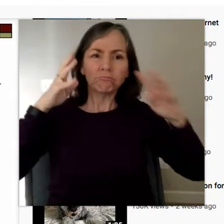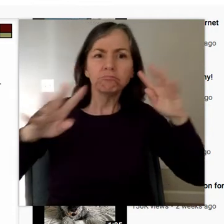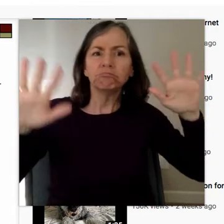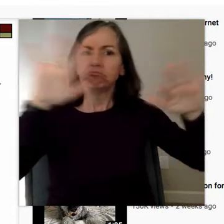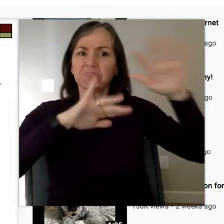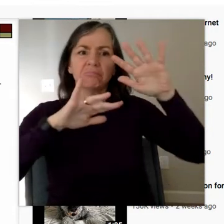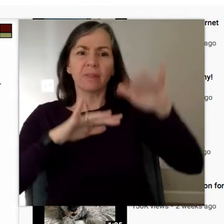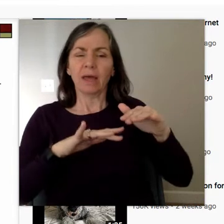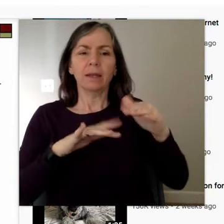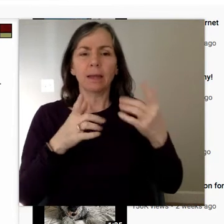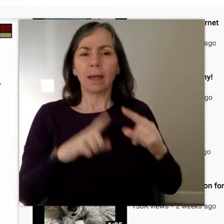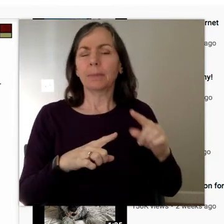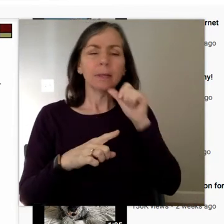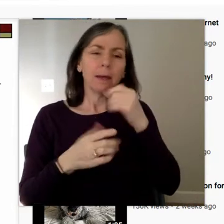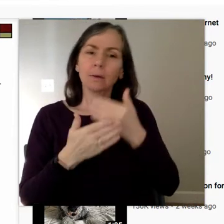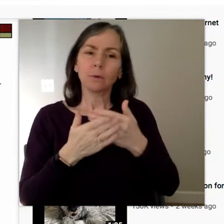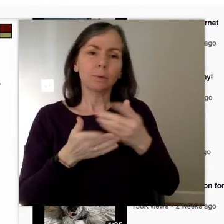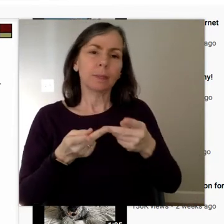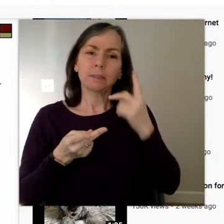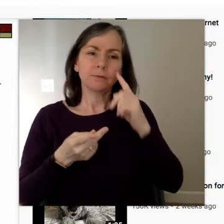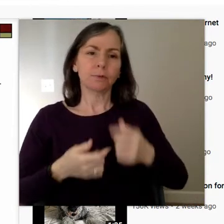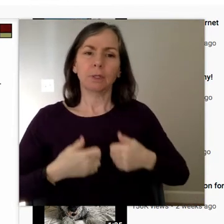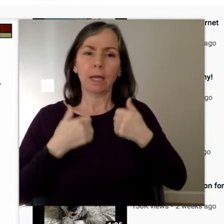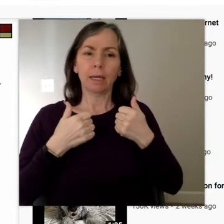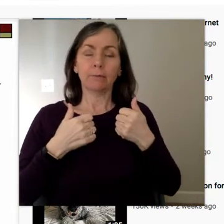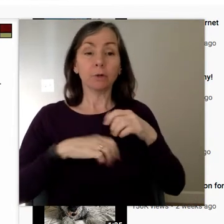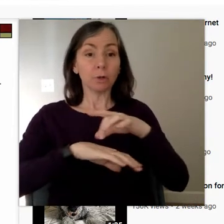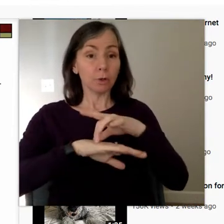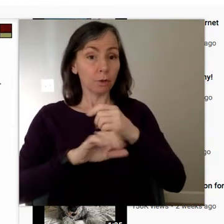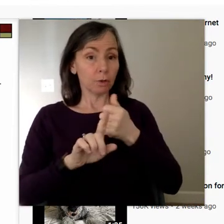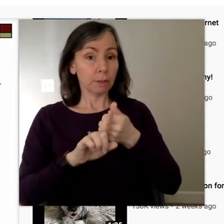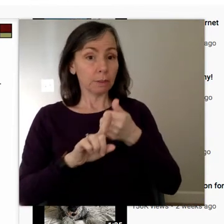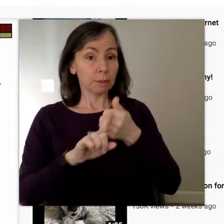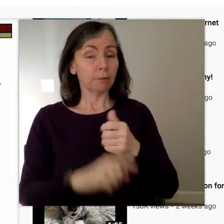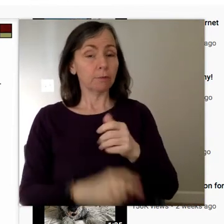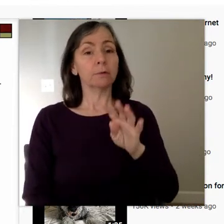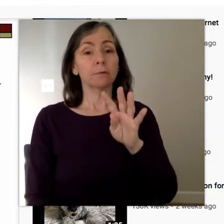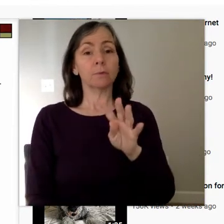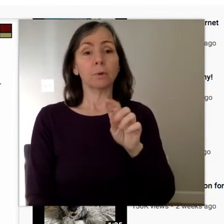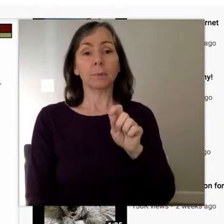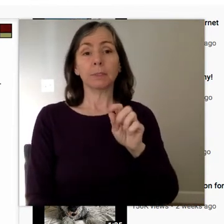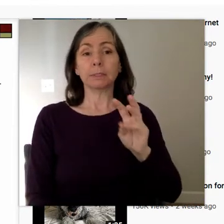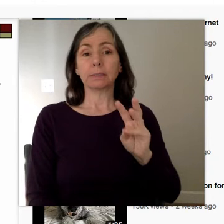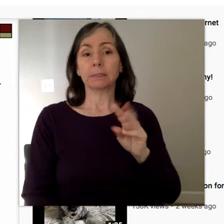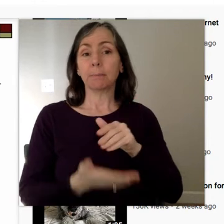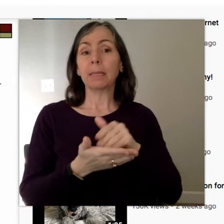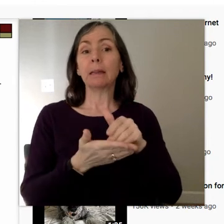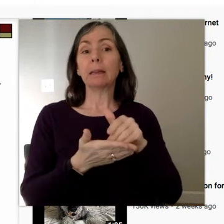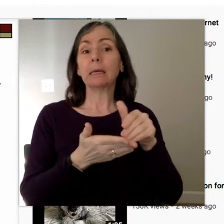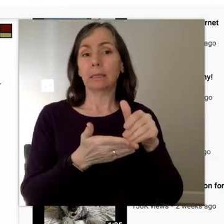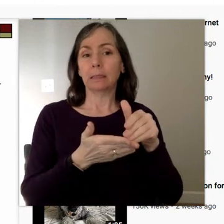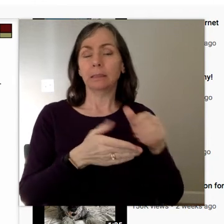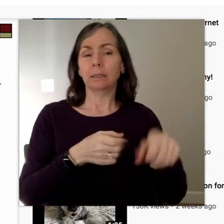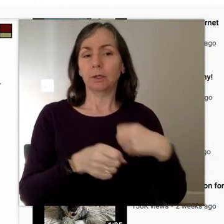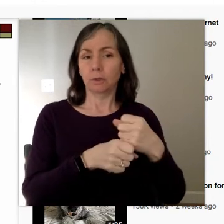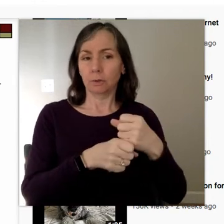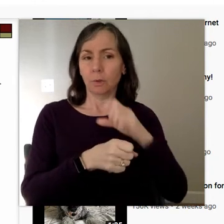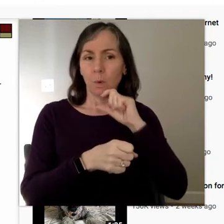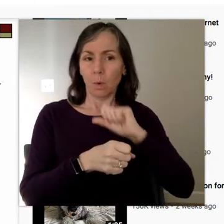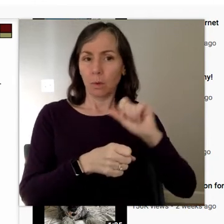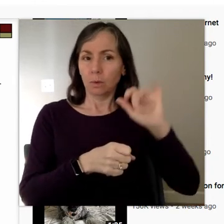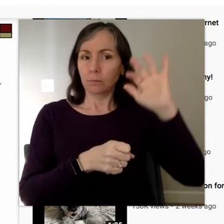The Earth is about 4.6 billion years old, and life has been there for most of that